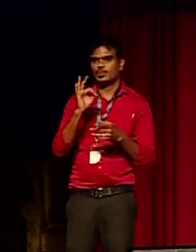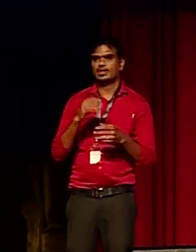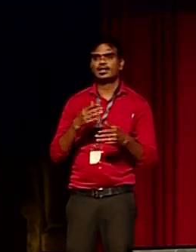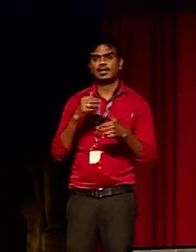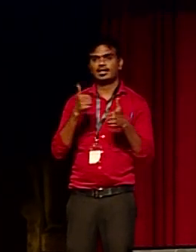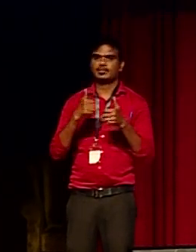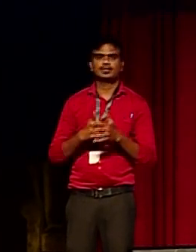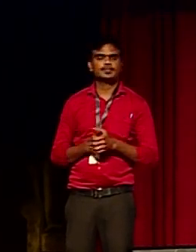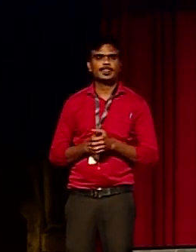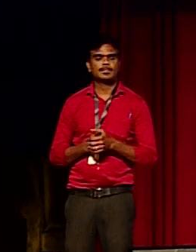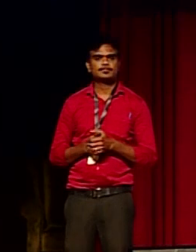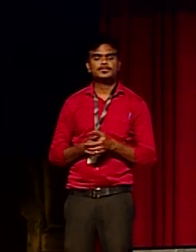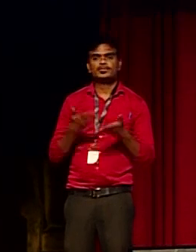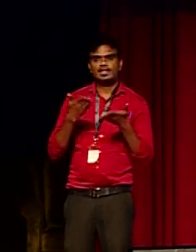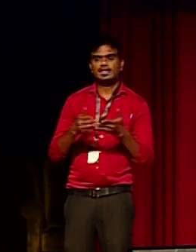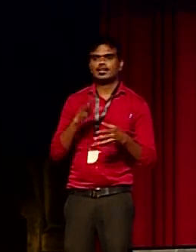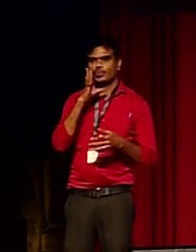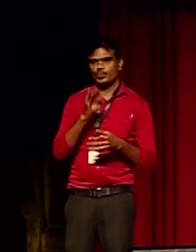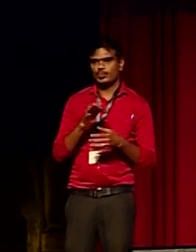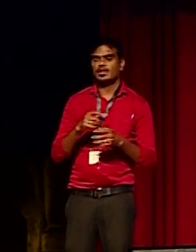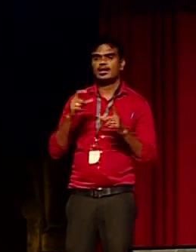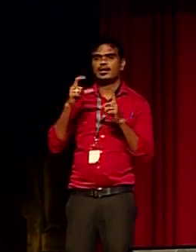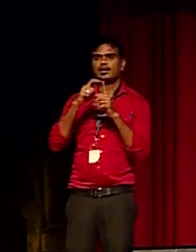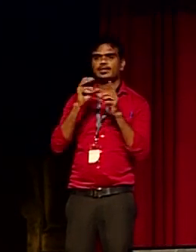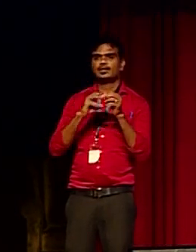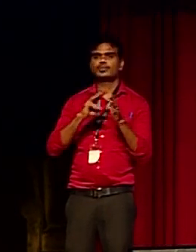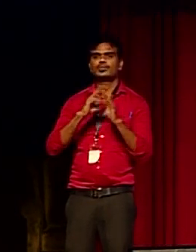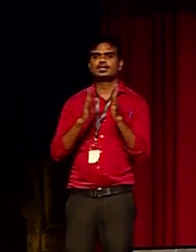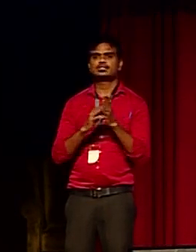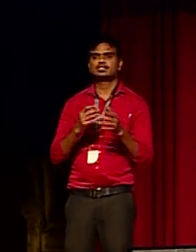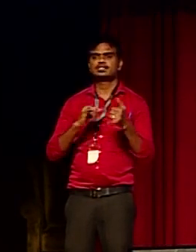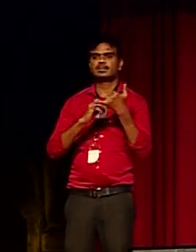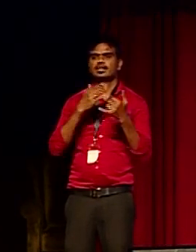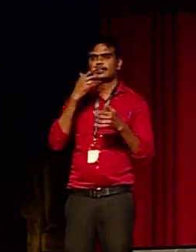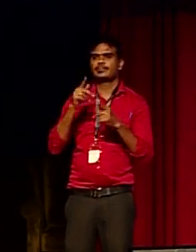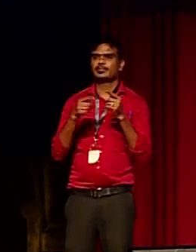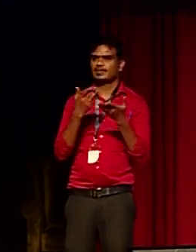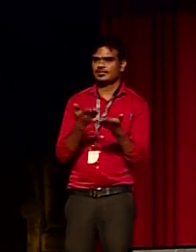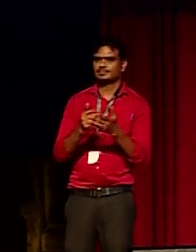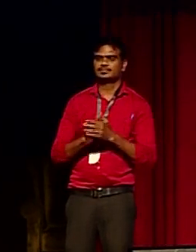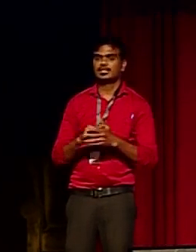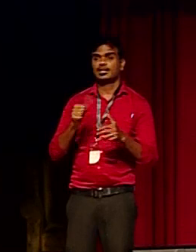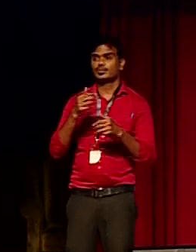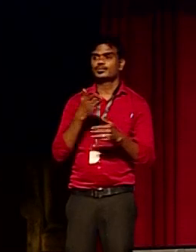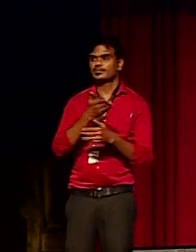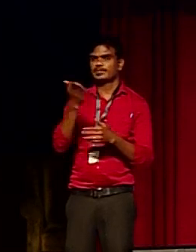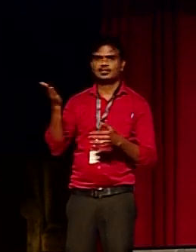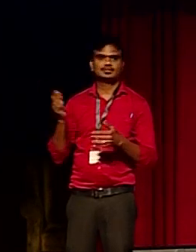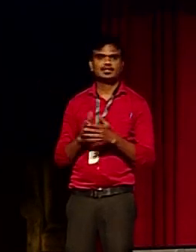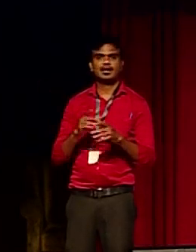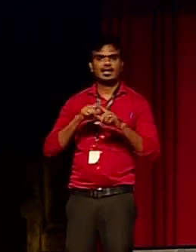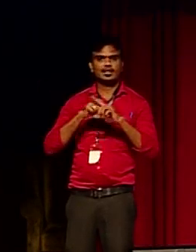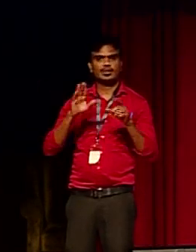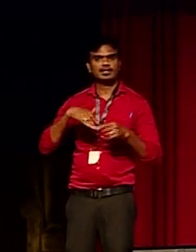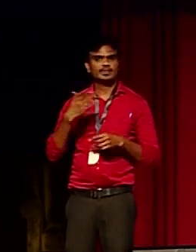enabler. It is actually the indomitability of the spirit of these people that they're able to do these feats.